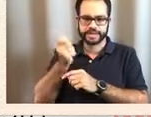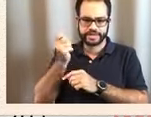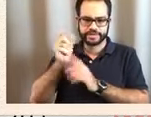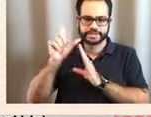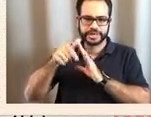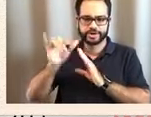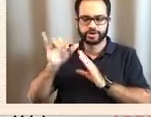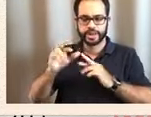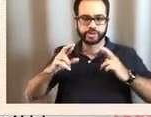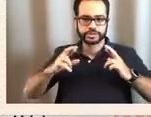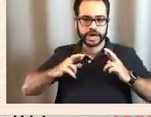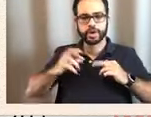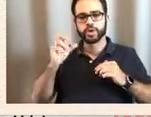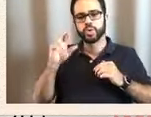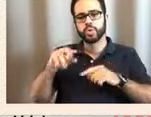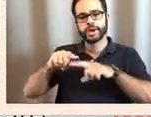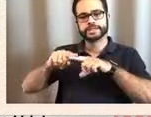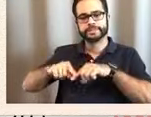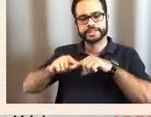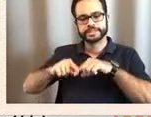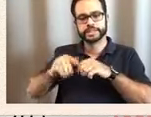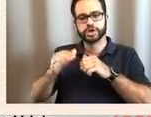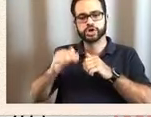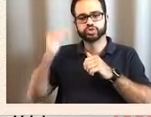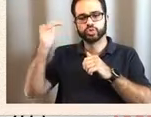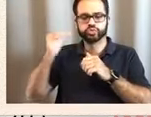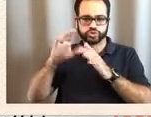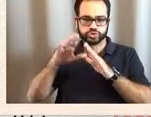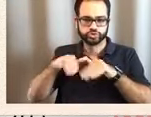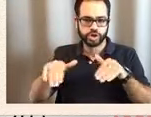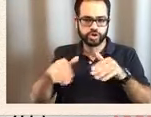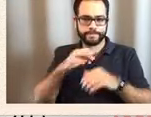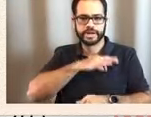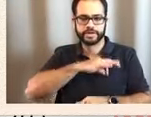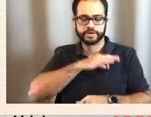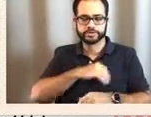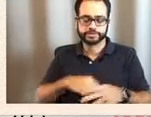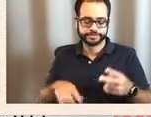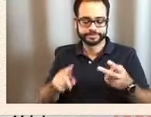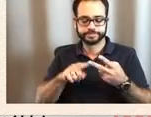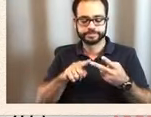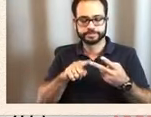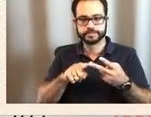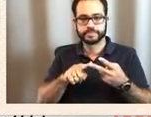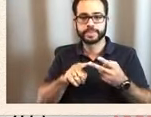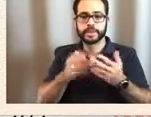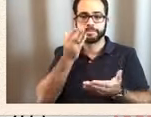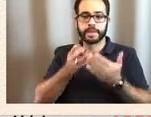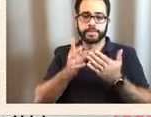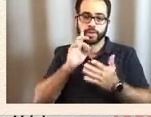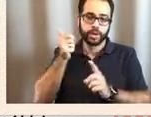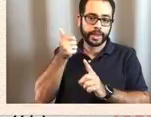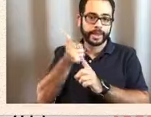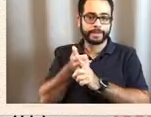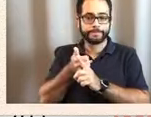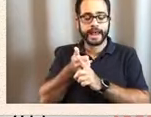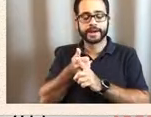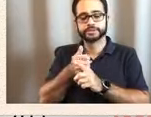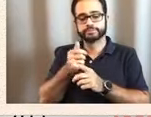or dependent adult child benefits. 2. It may impact benefits for others in the